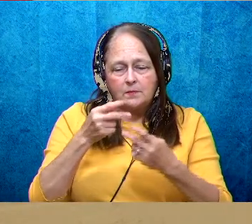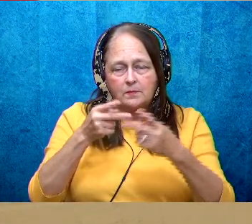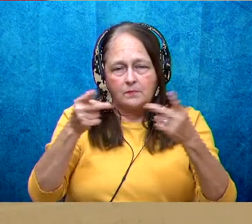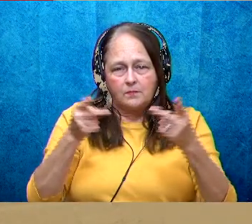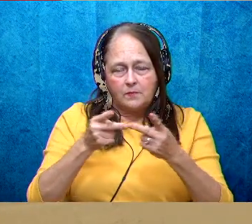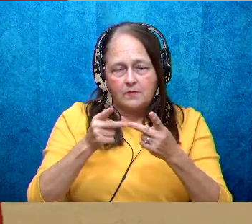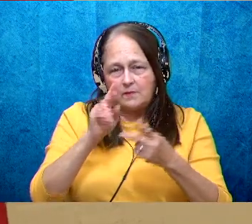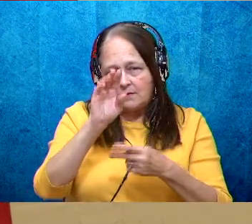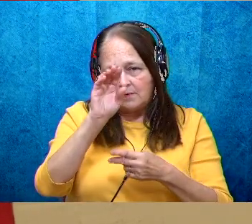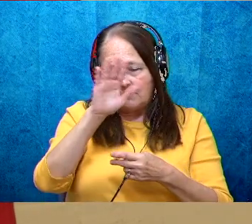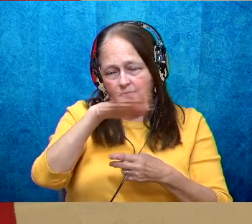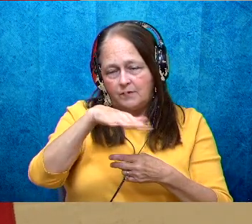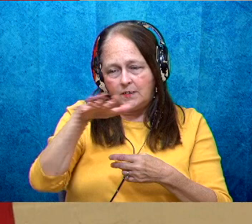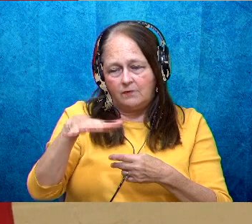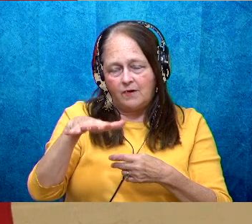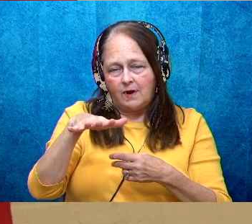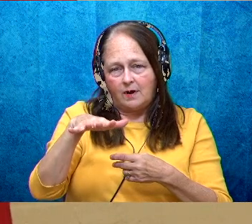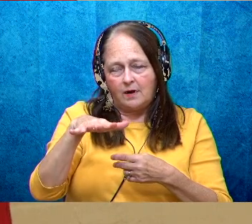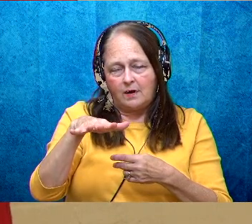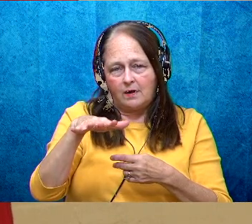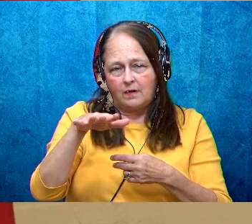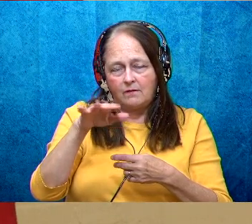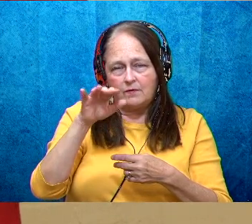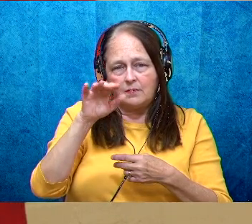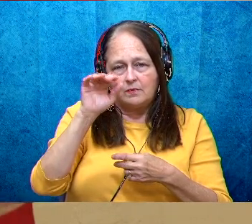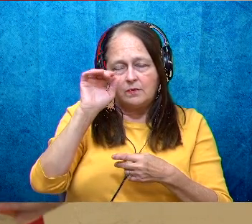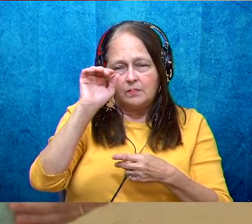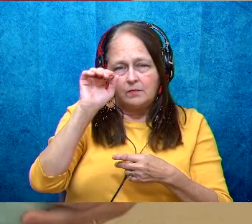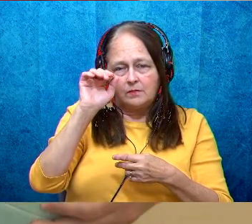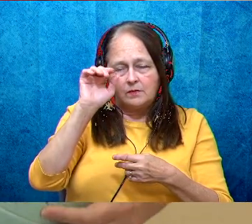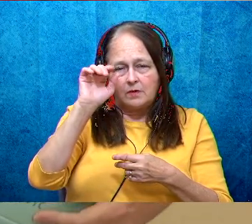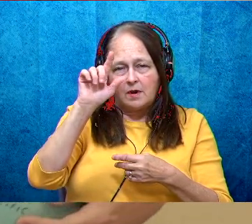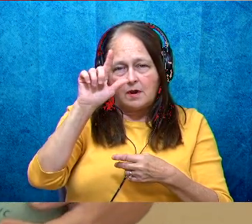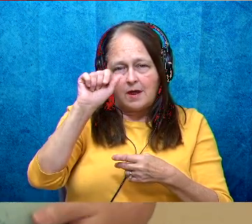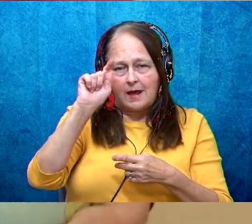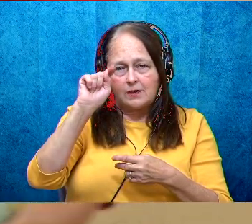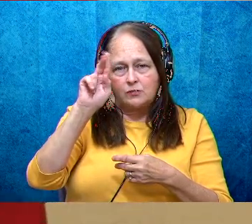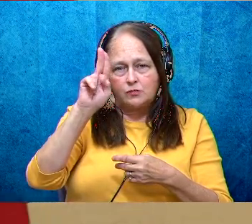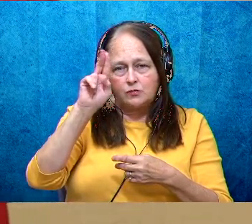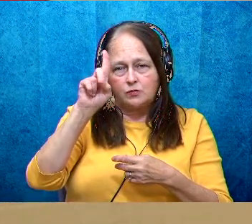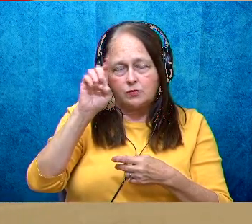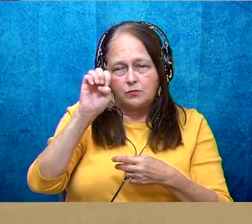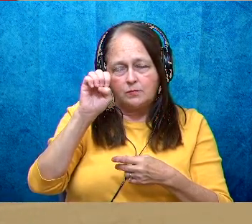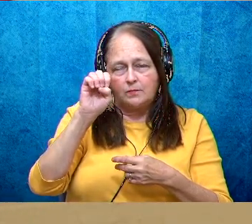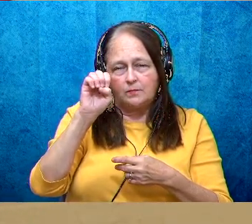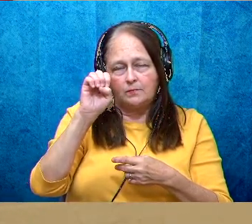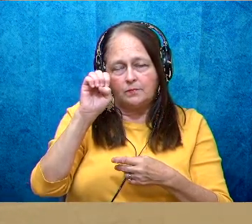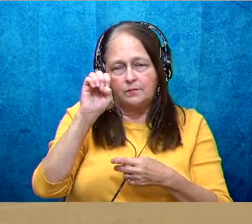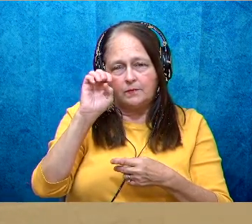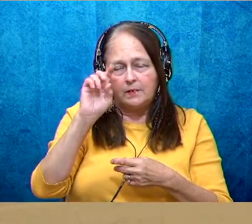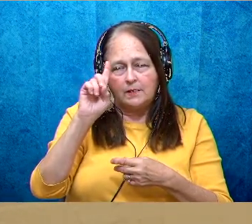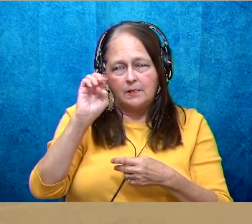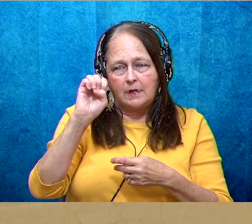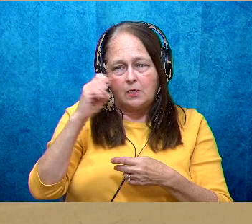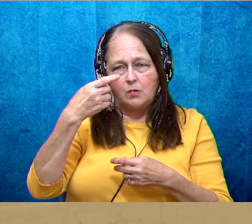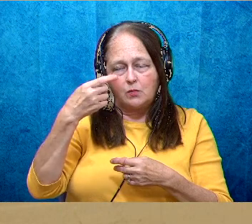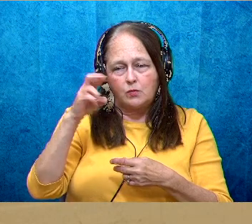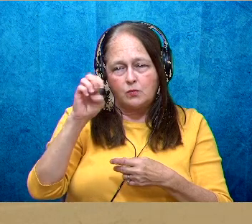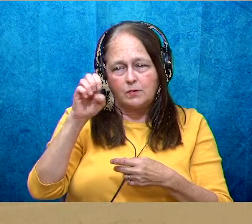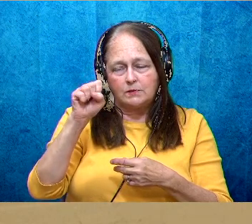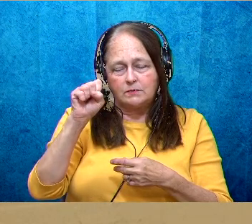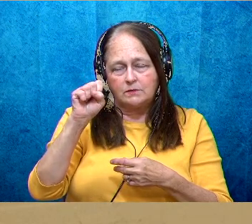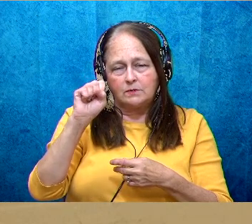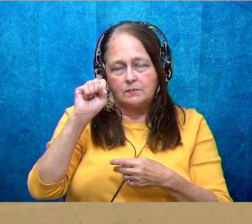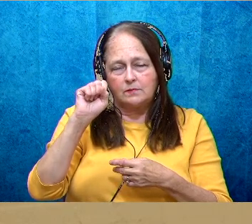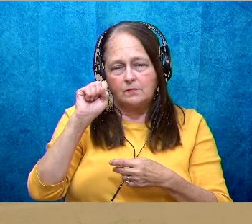at 55 degrees latitude. Now, I know what some of you are thinking. If you have access to a map